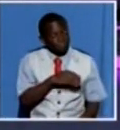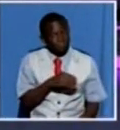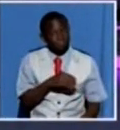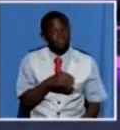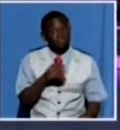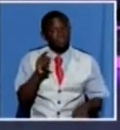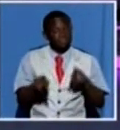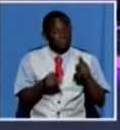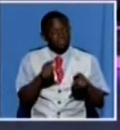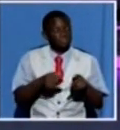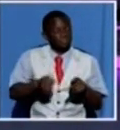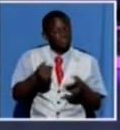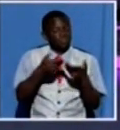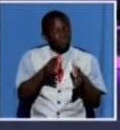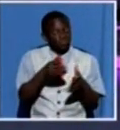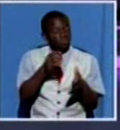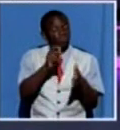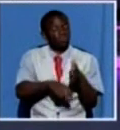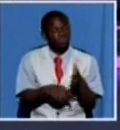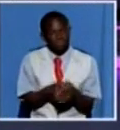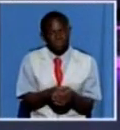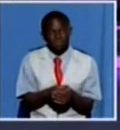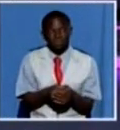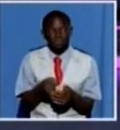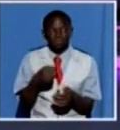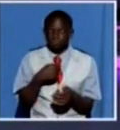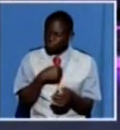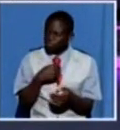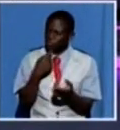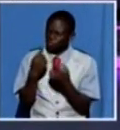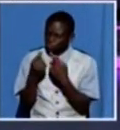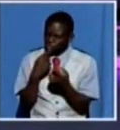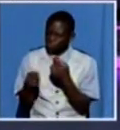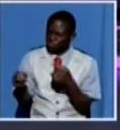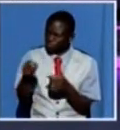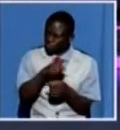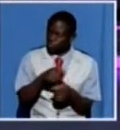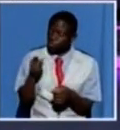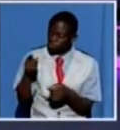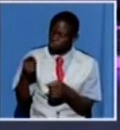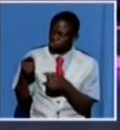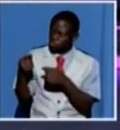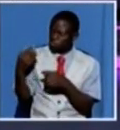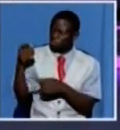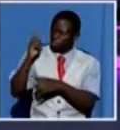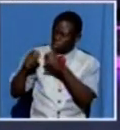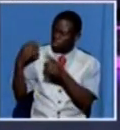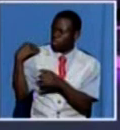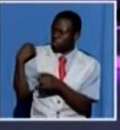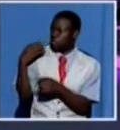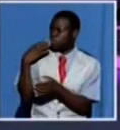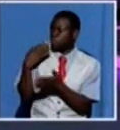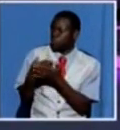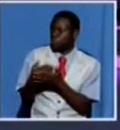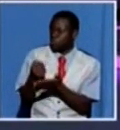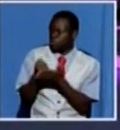come up with their own costs. I have been speaking to them, and it is good that you are helping me to remind them that if my colleagues from the